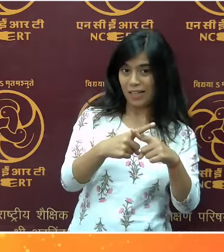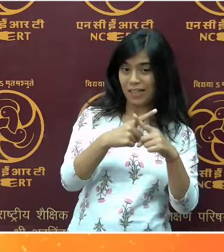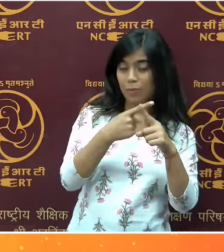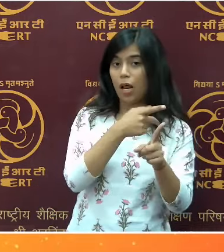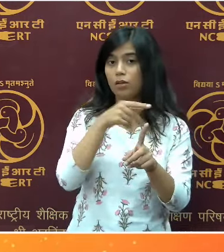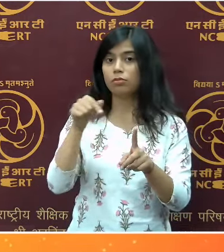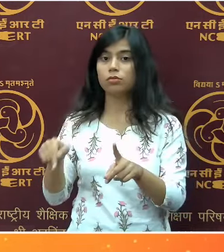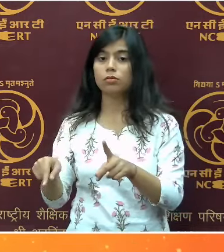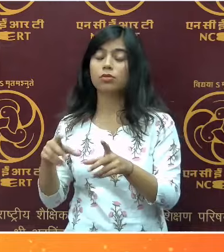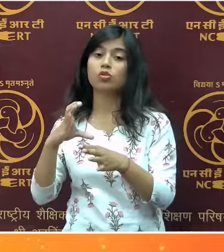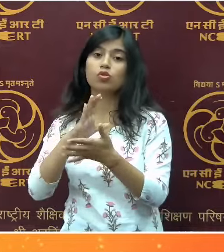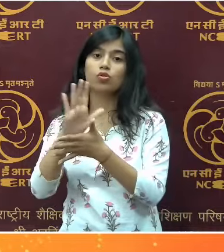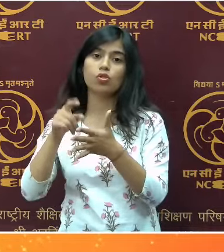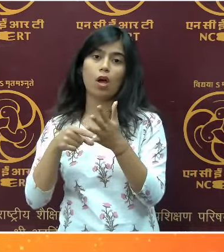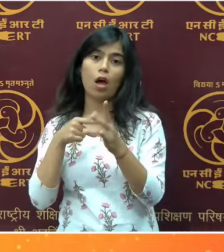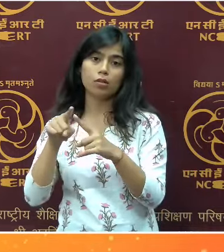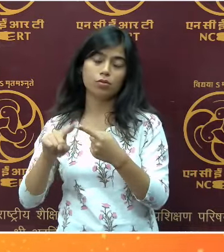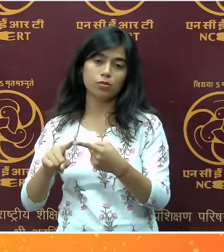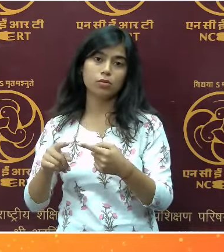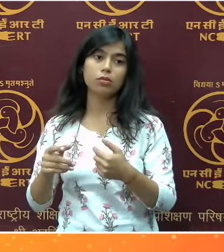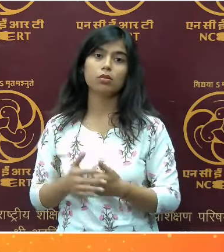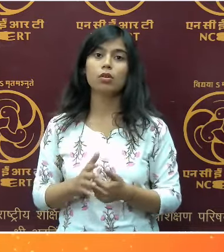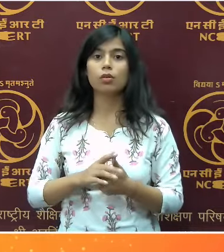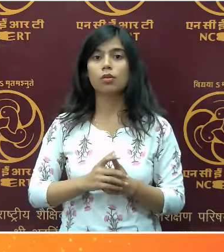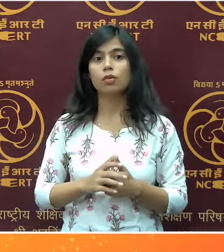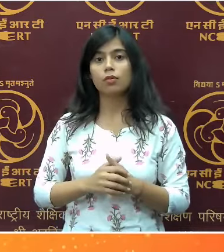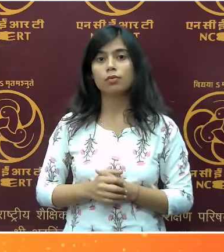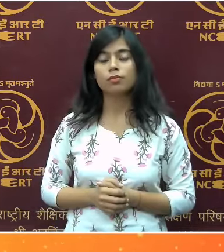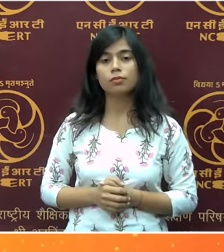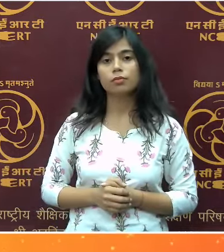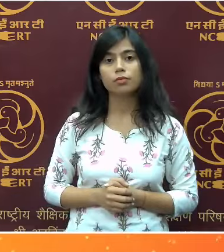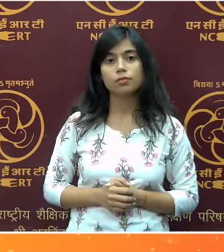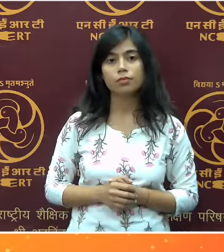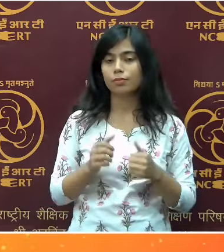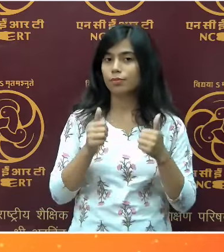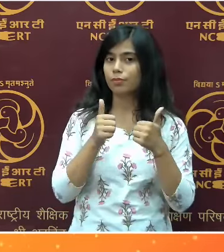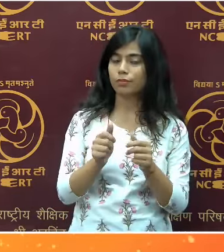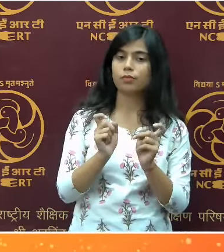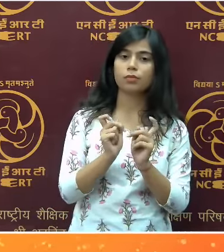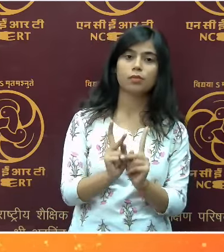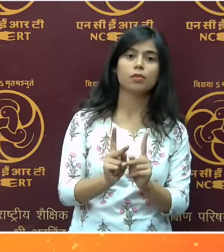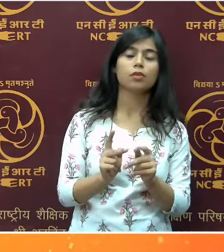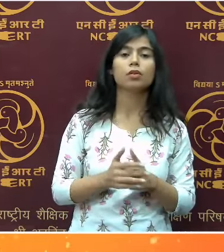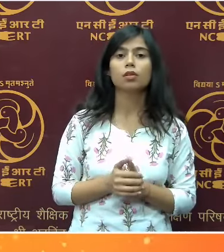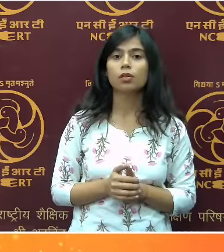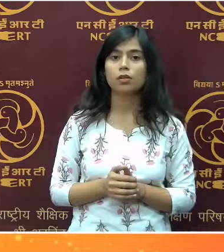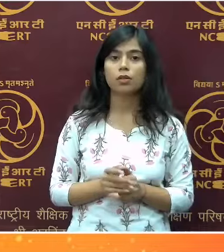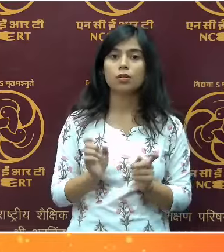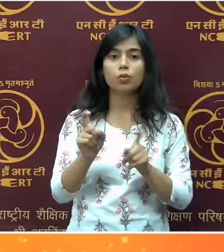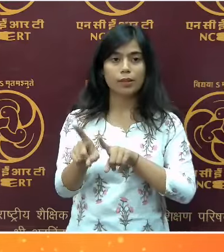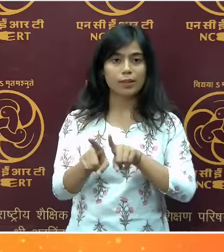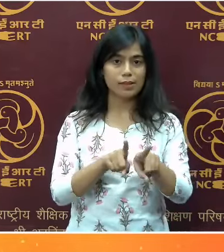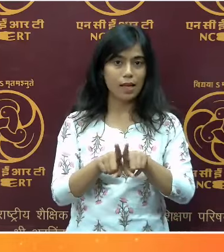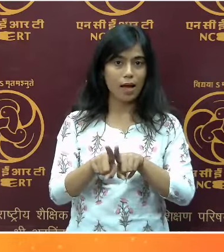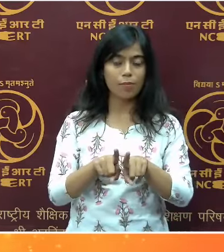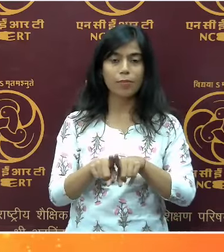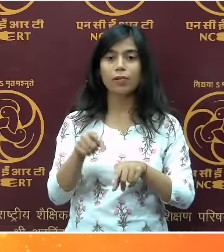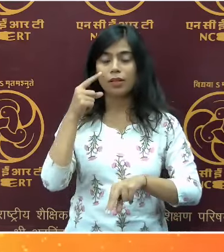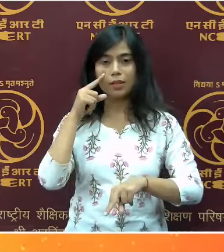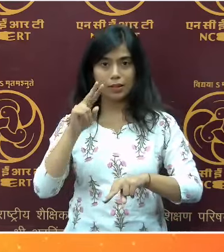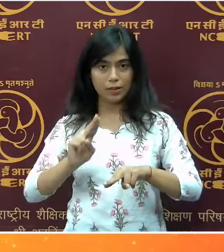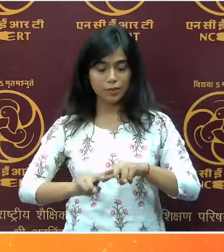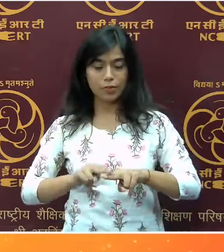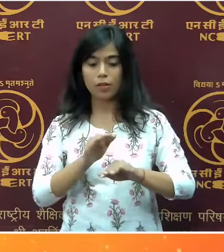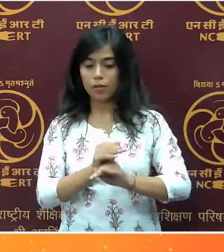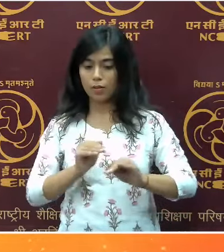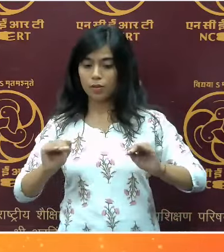difference across that source. Okay. So, sir, let's take an example. If a student